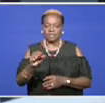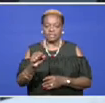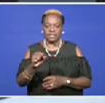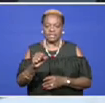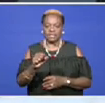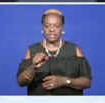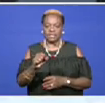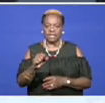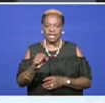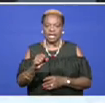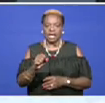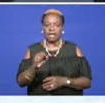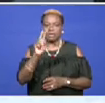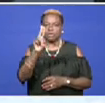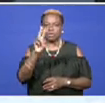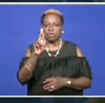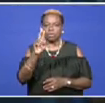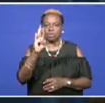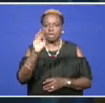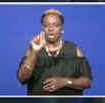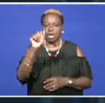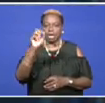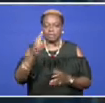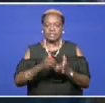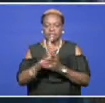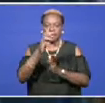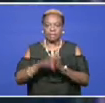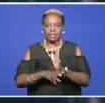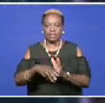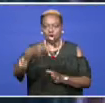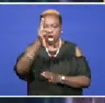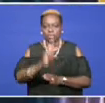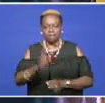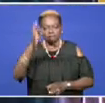and Urban Development, the Honorable Frankie Campbell.